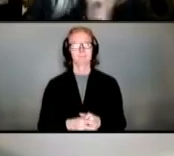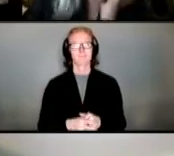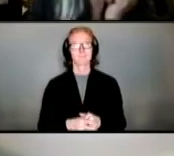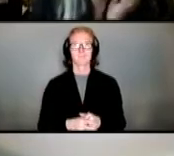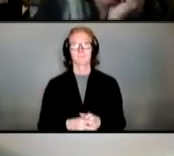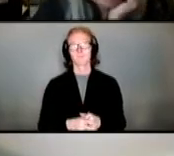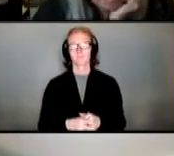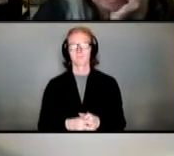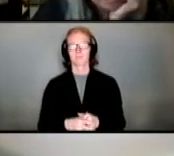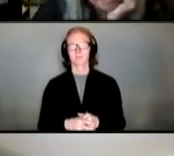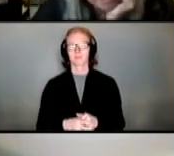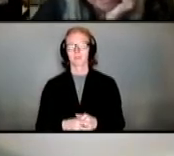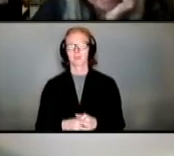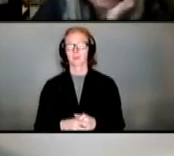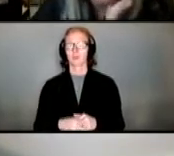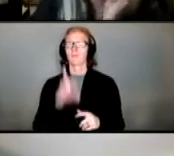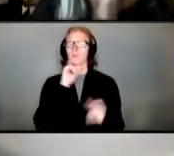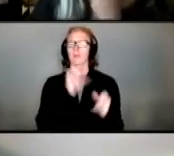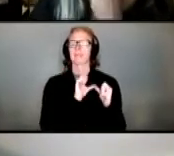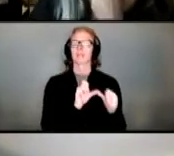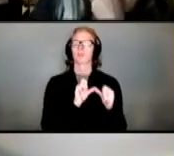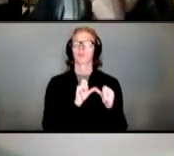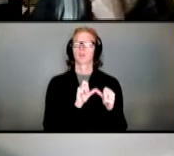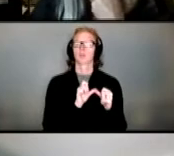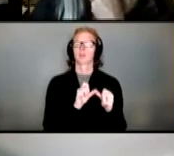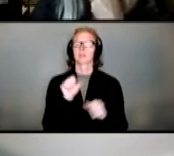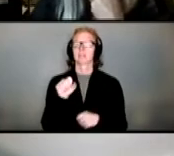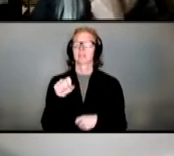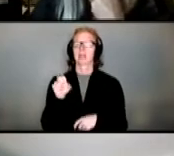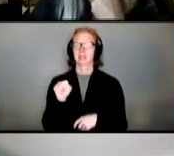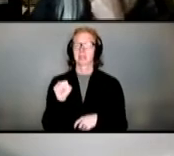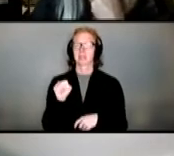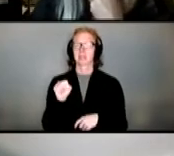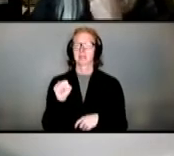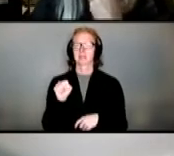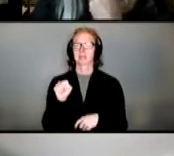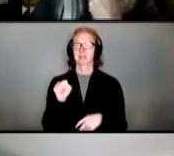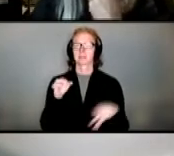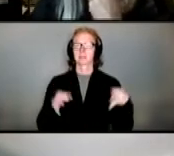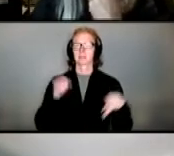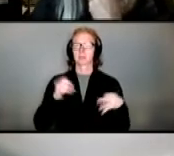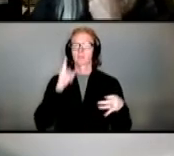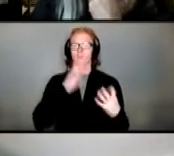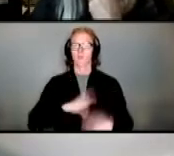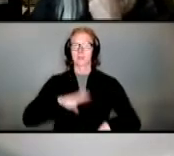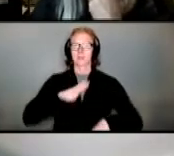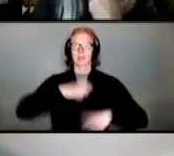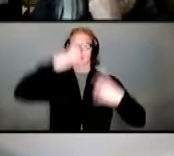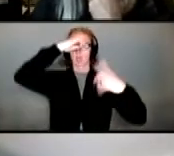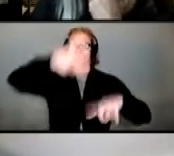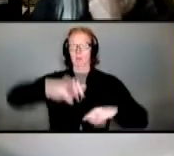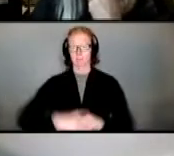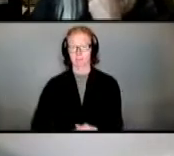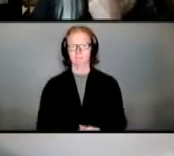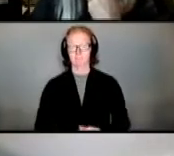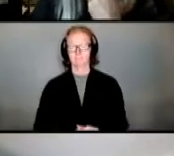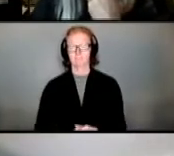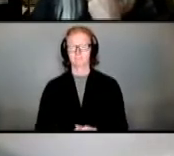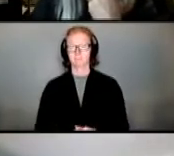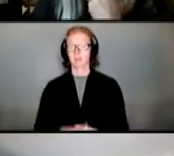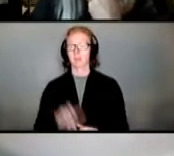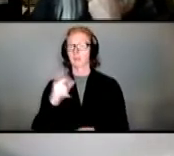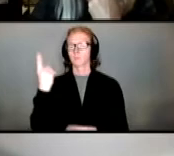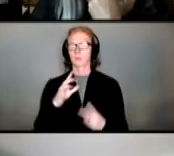the continuation of the status hearing for the settlement agreement. That's one